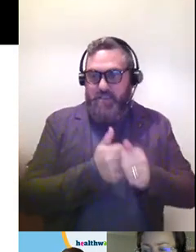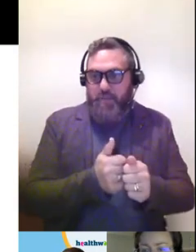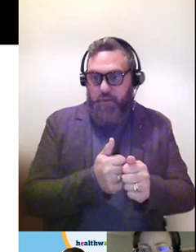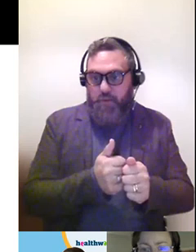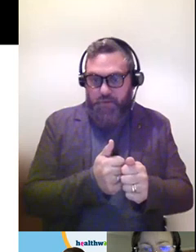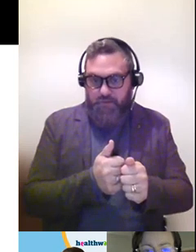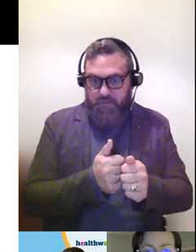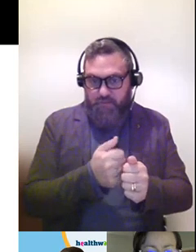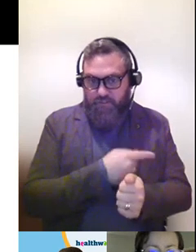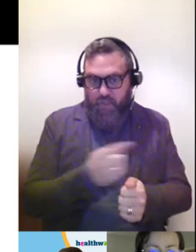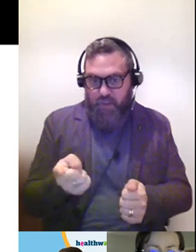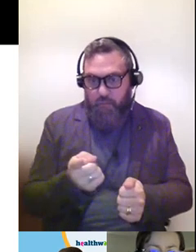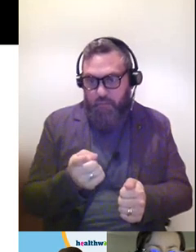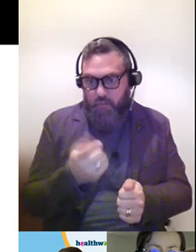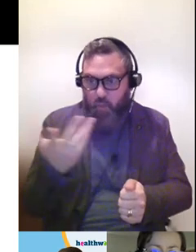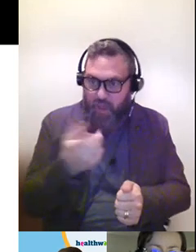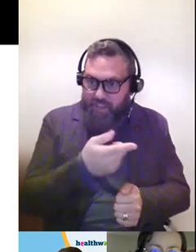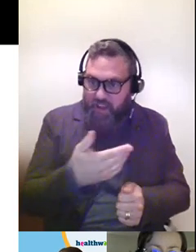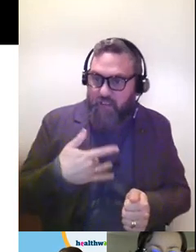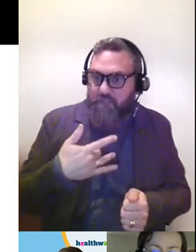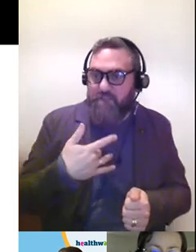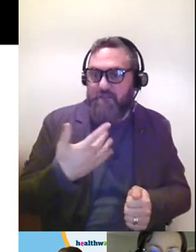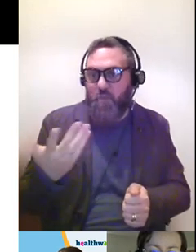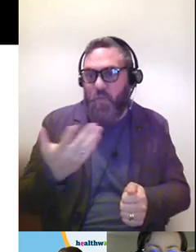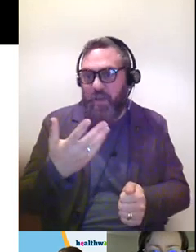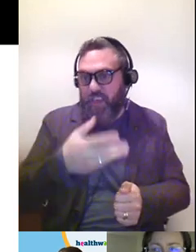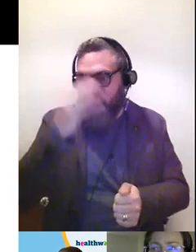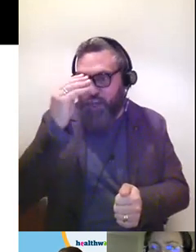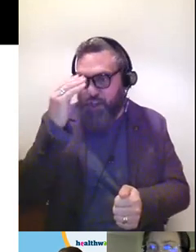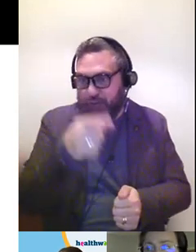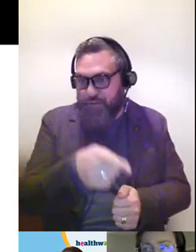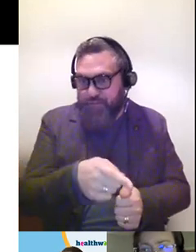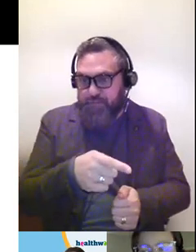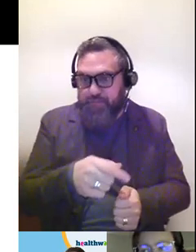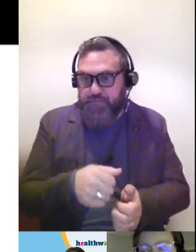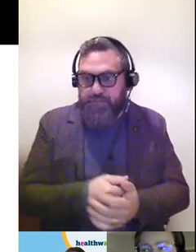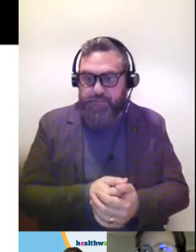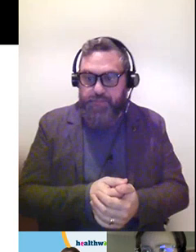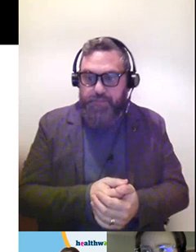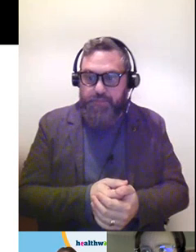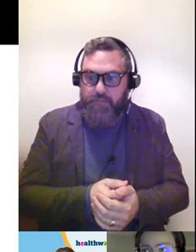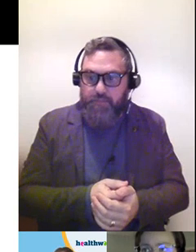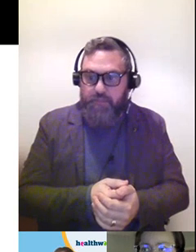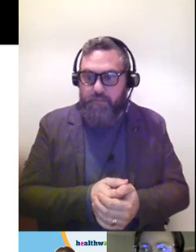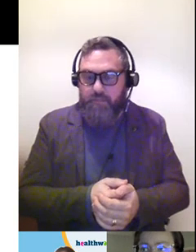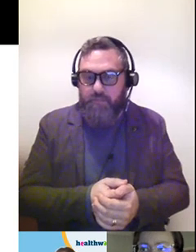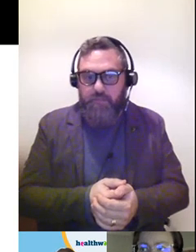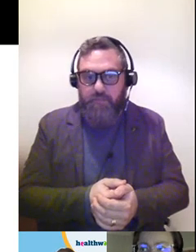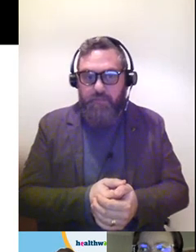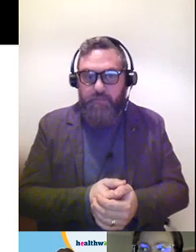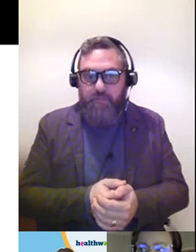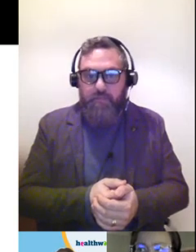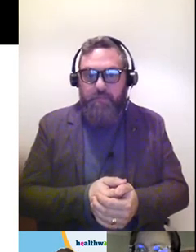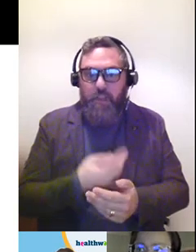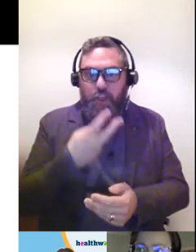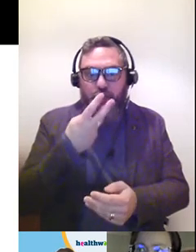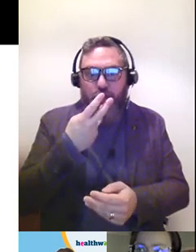different places where they live and learn. The third is specifically